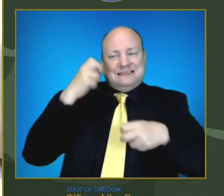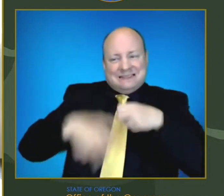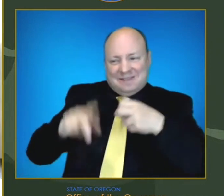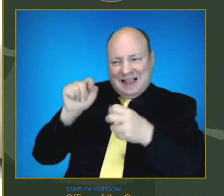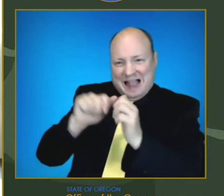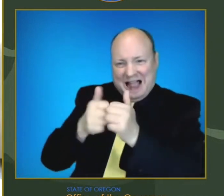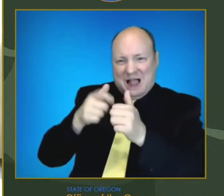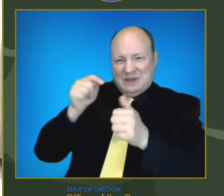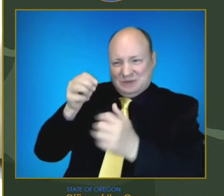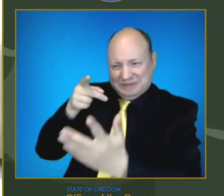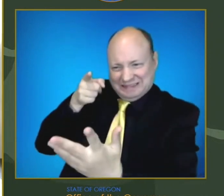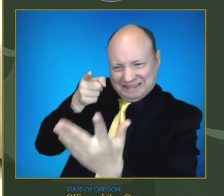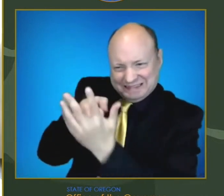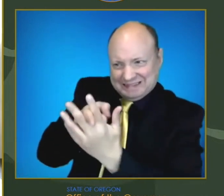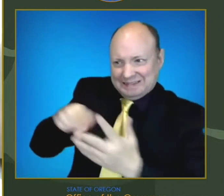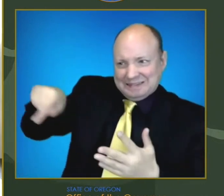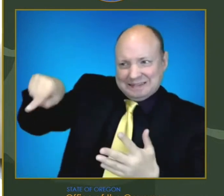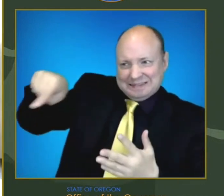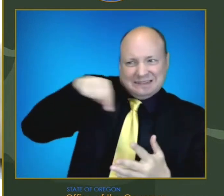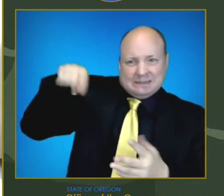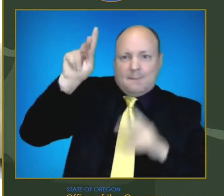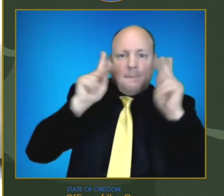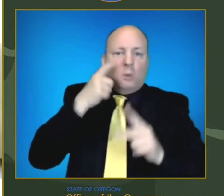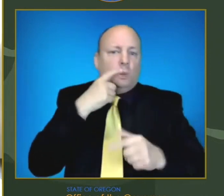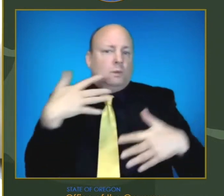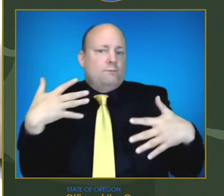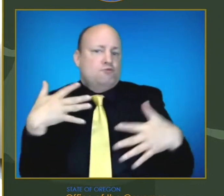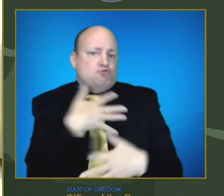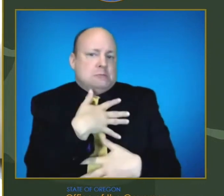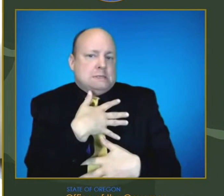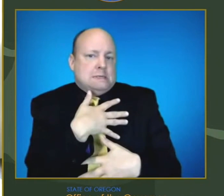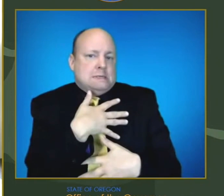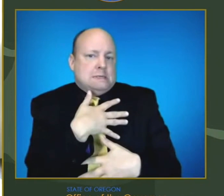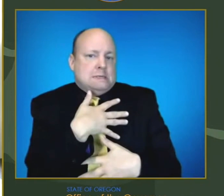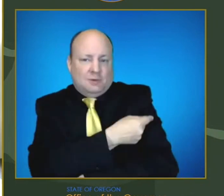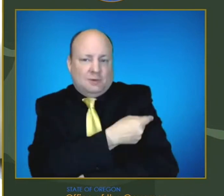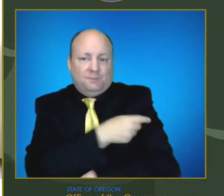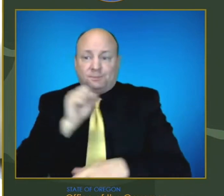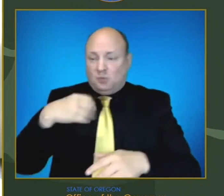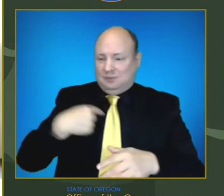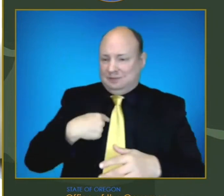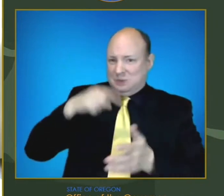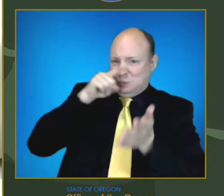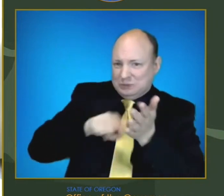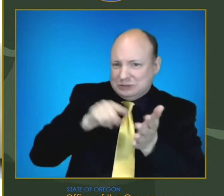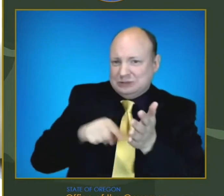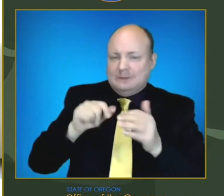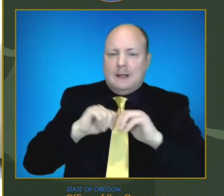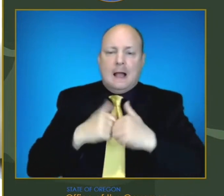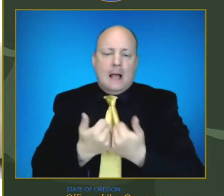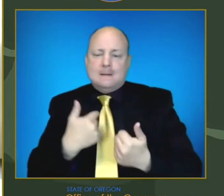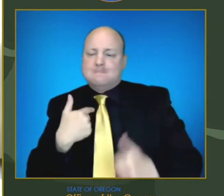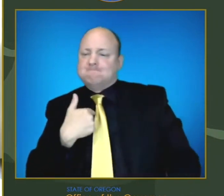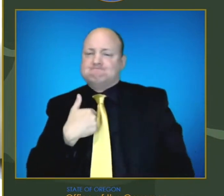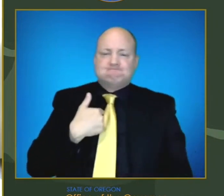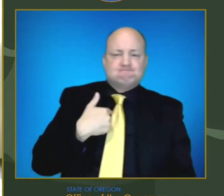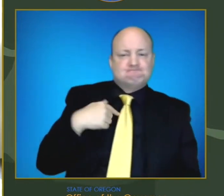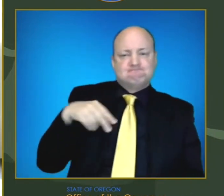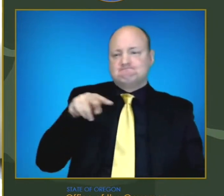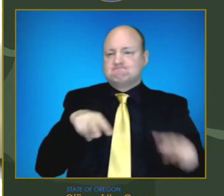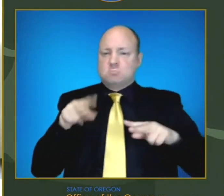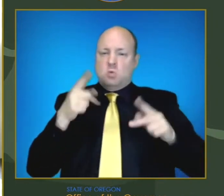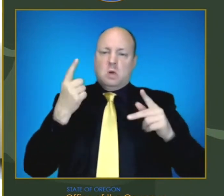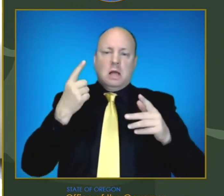researchers and academia with me, we've found one tool, surprisingly, is incredibly powerful, and it's